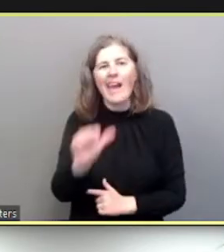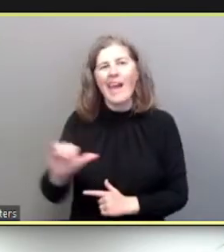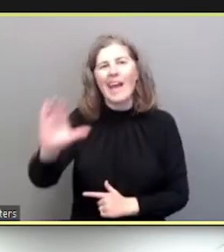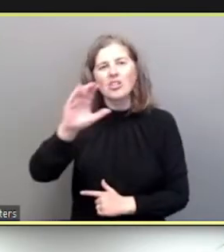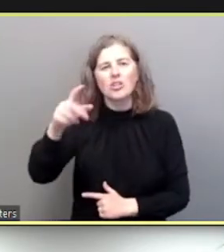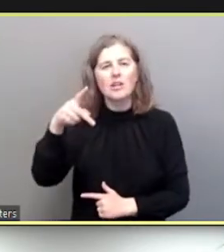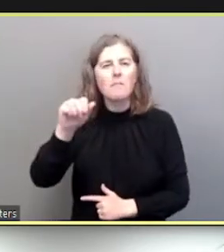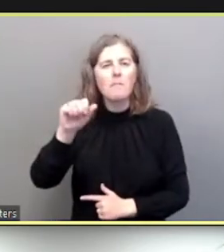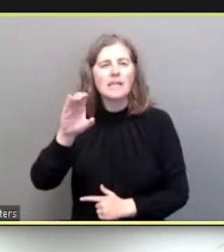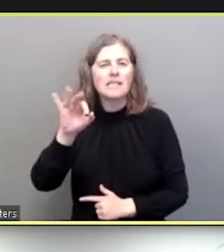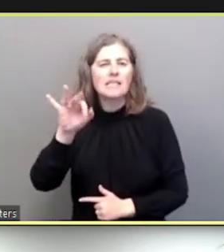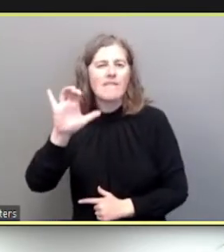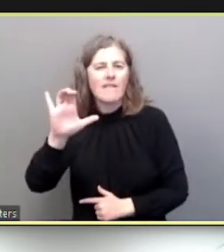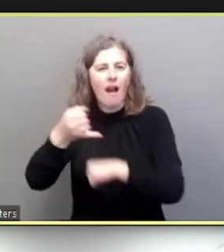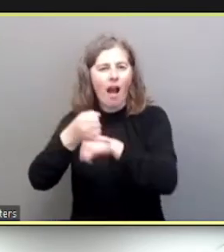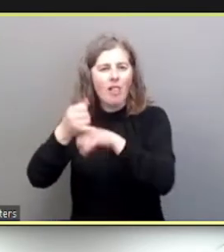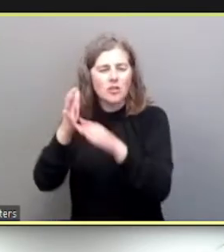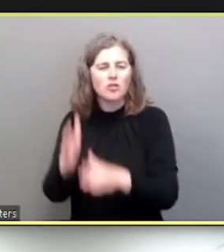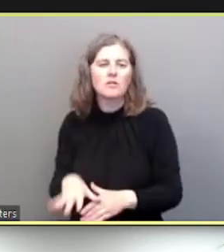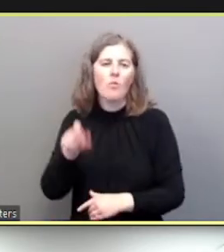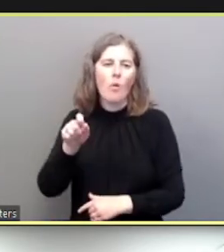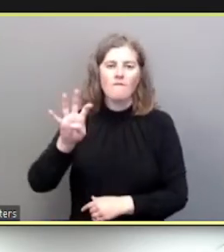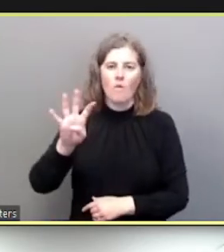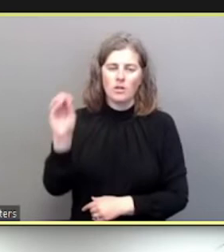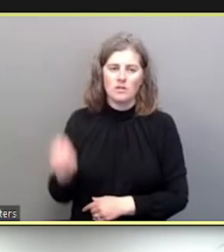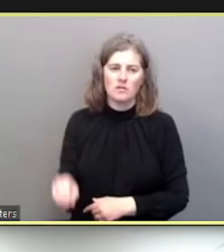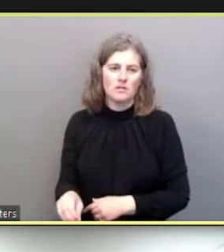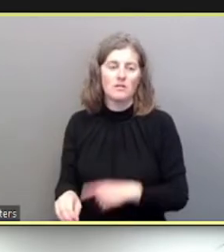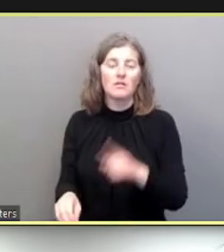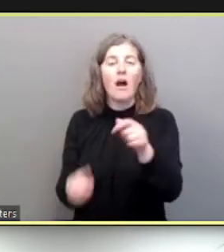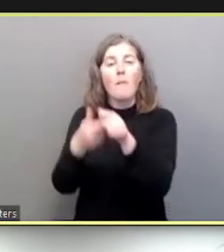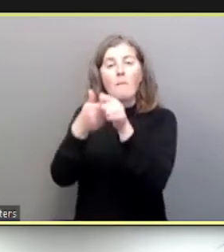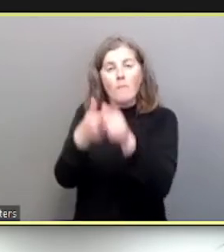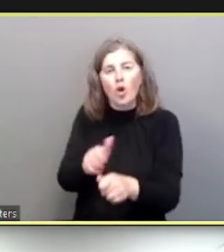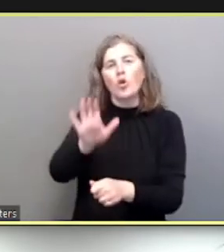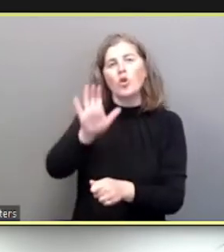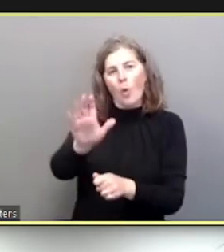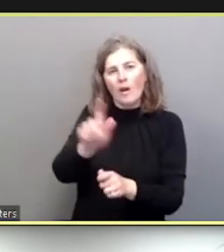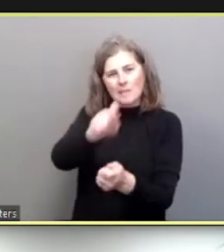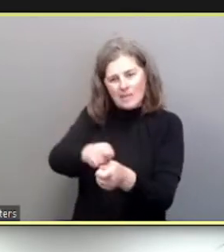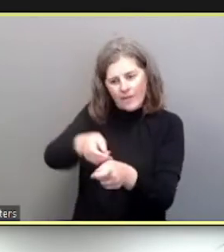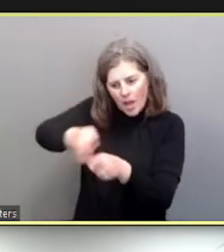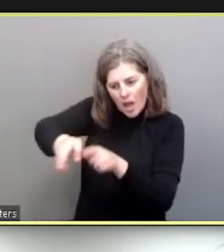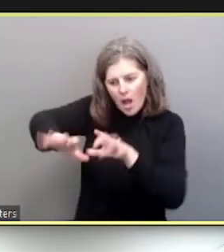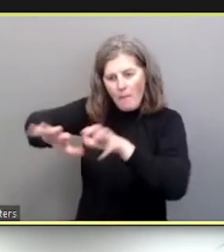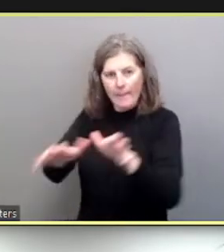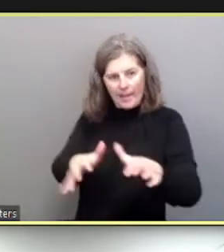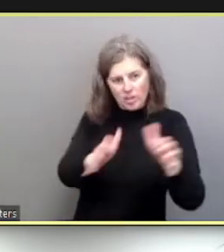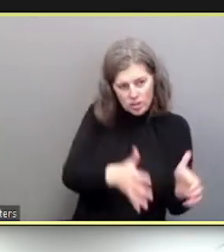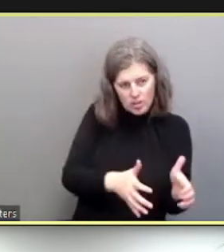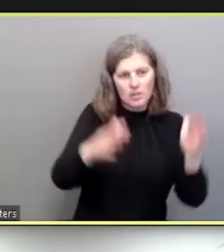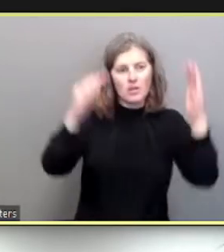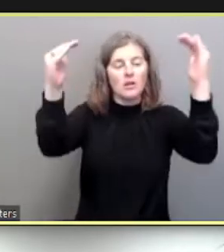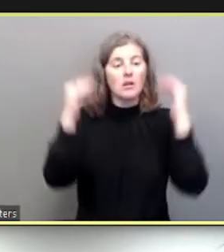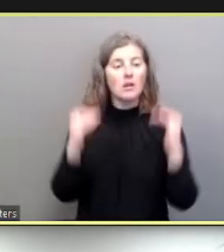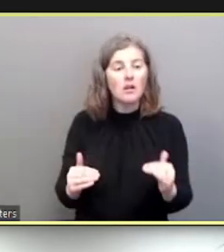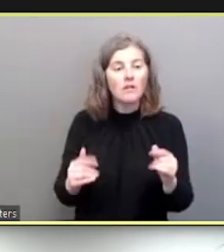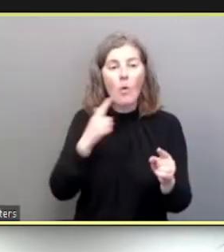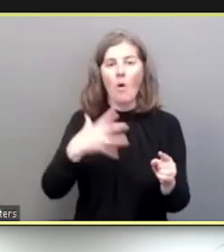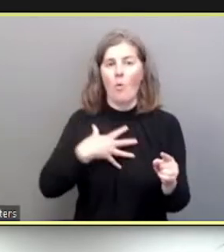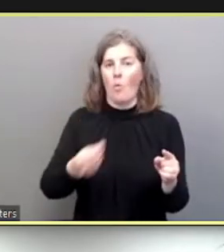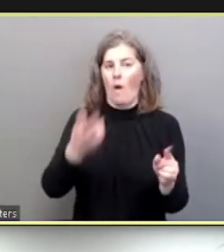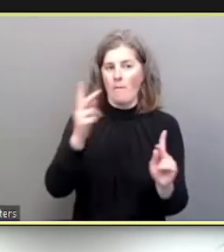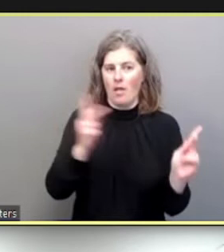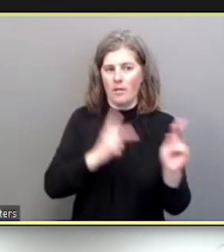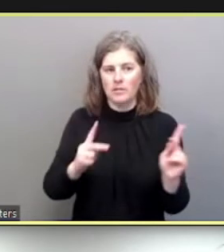Pacific Islanders, that's 0.4%. And this is all like per your population. And then here for white